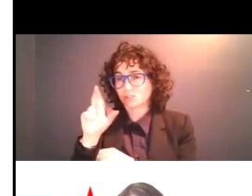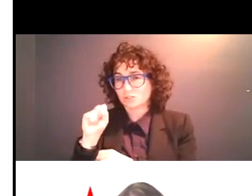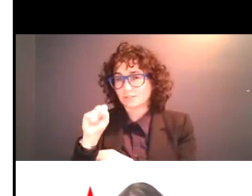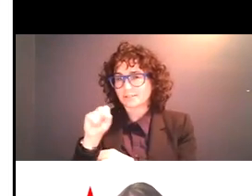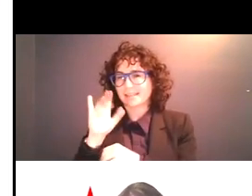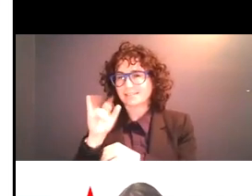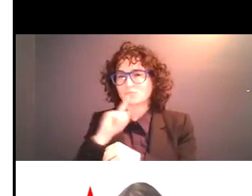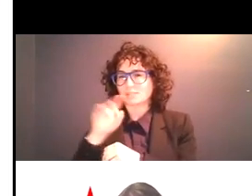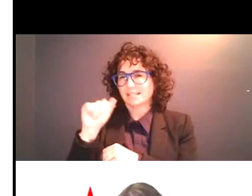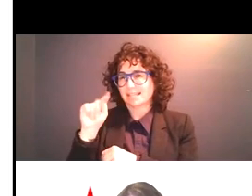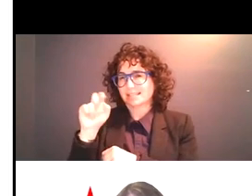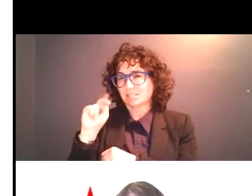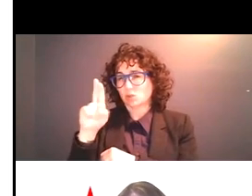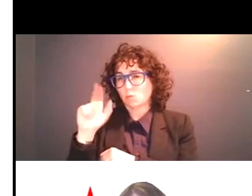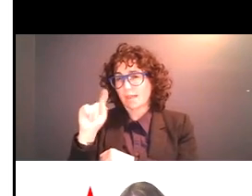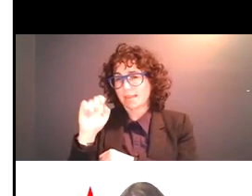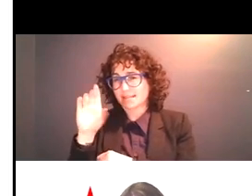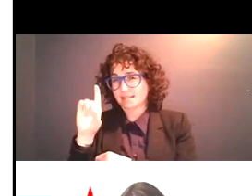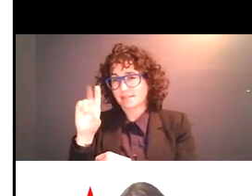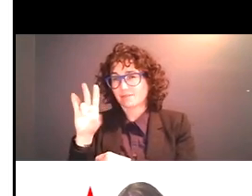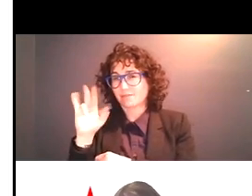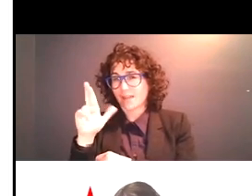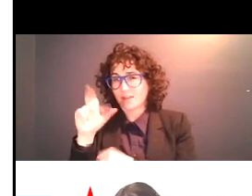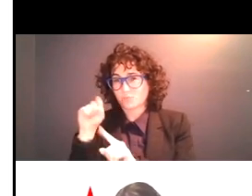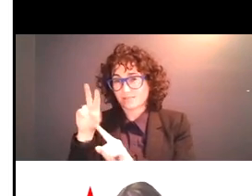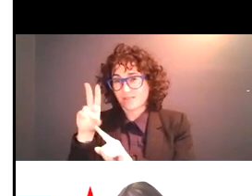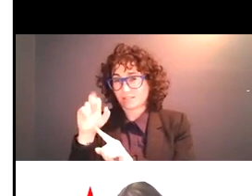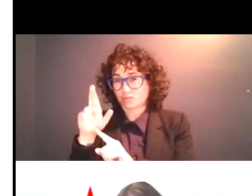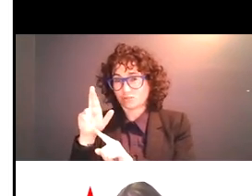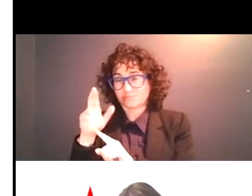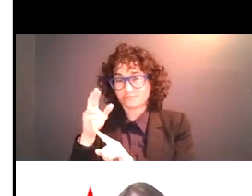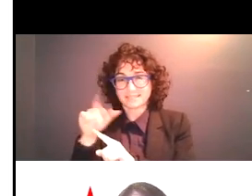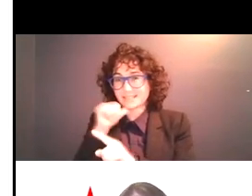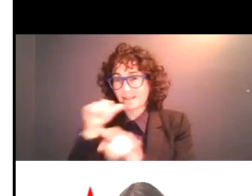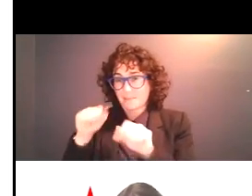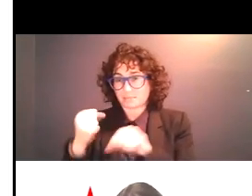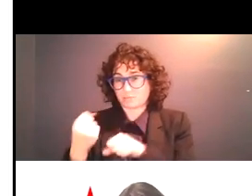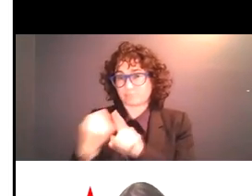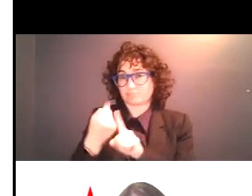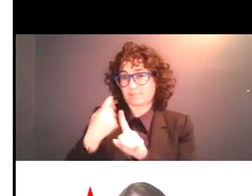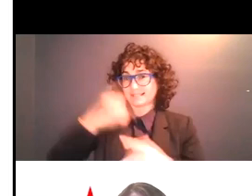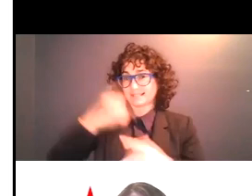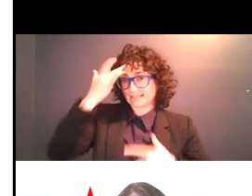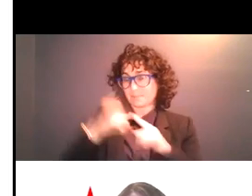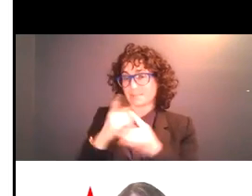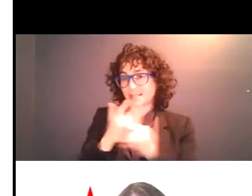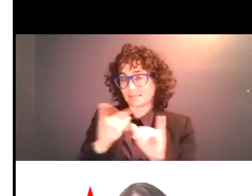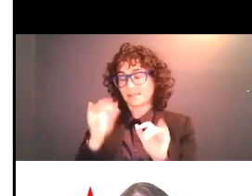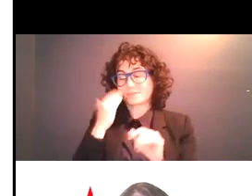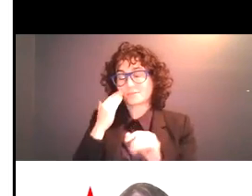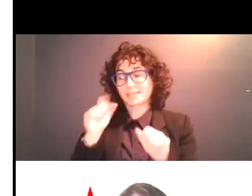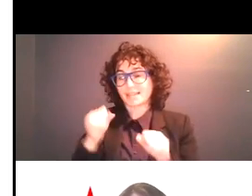attenuated virus vector that's incapable of getting us sick, but at the same time is capable of